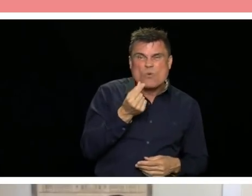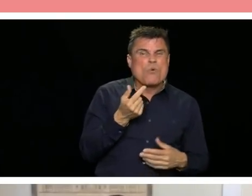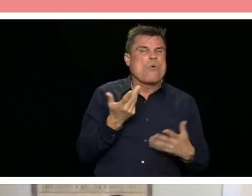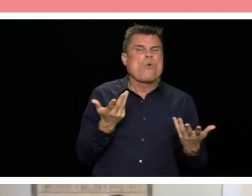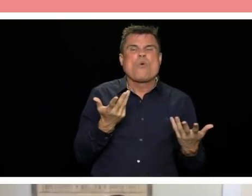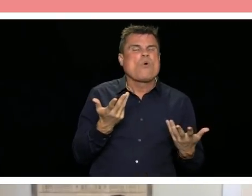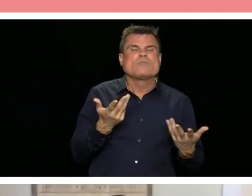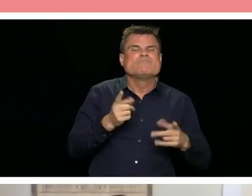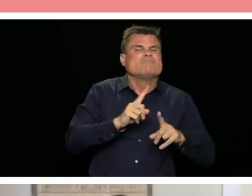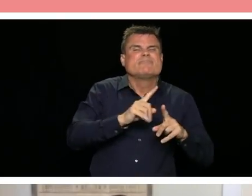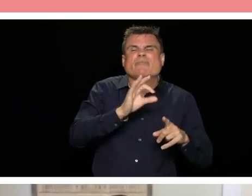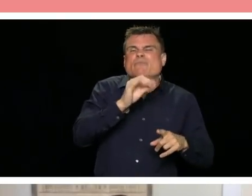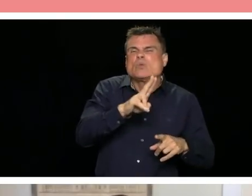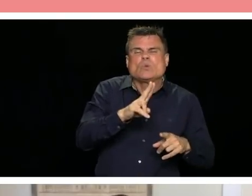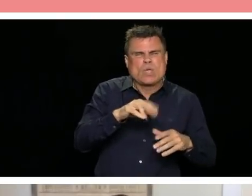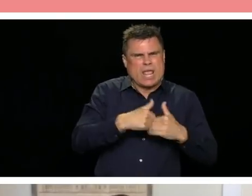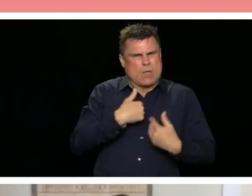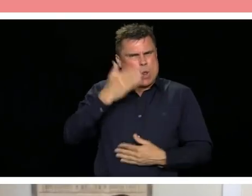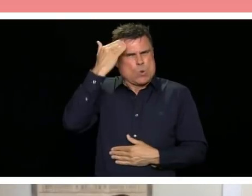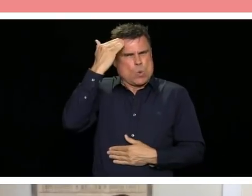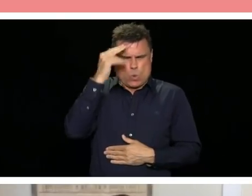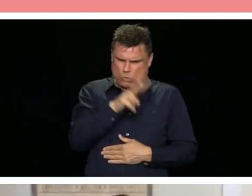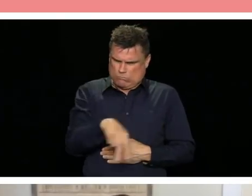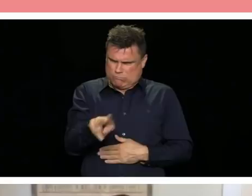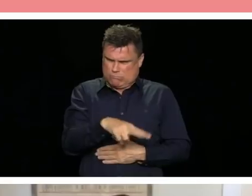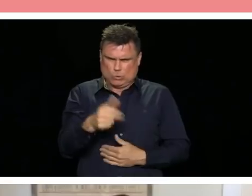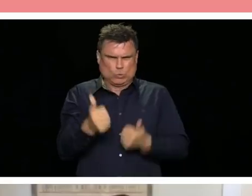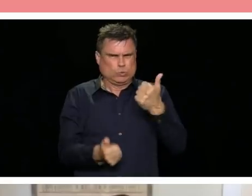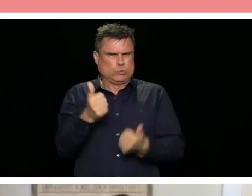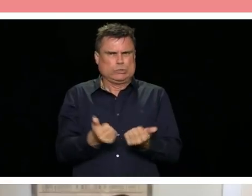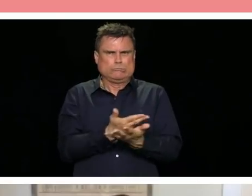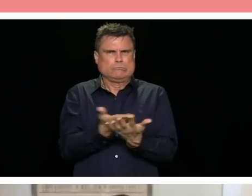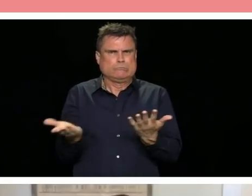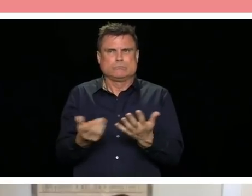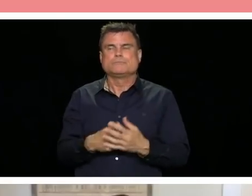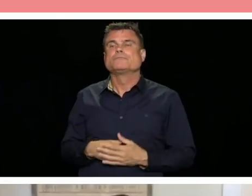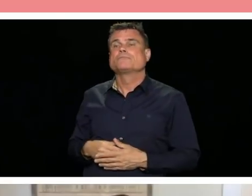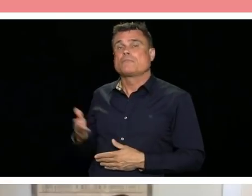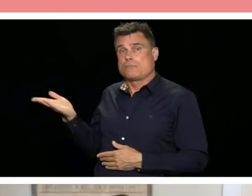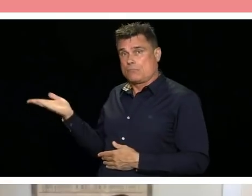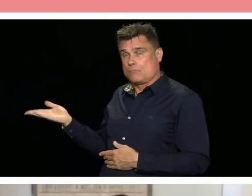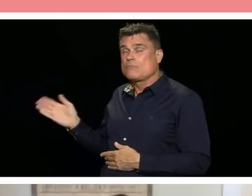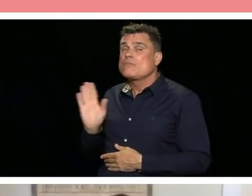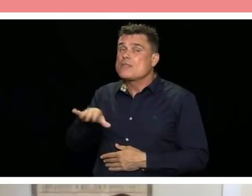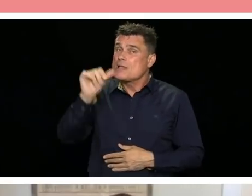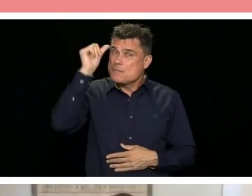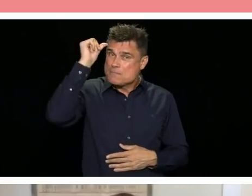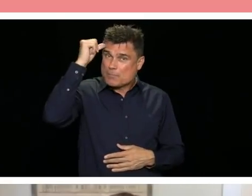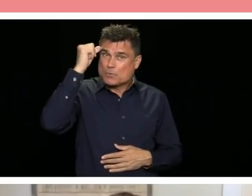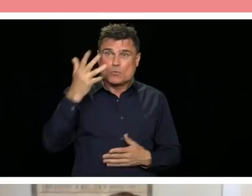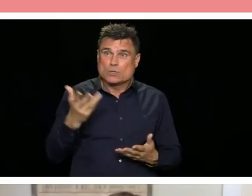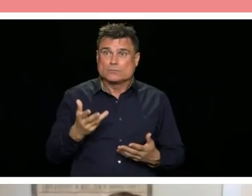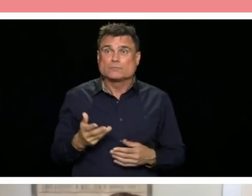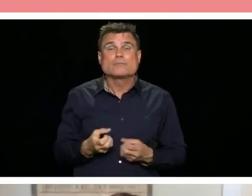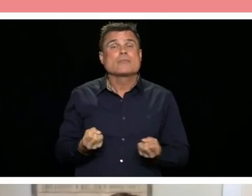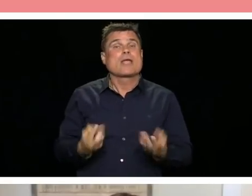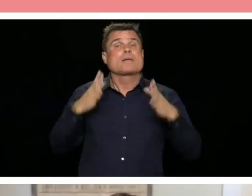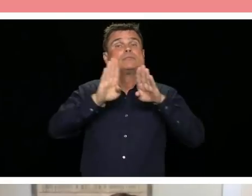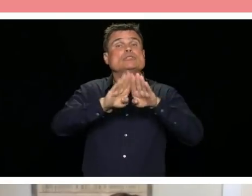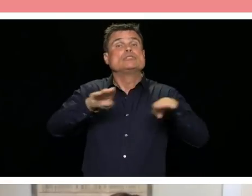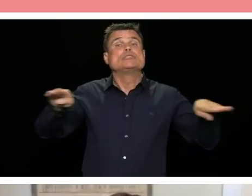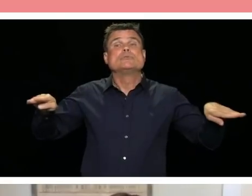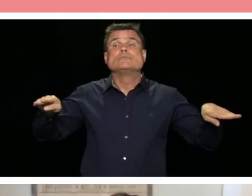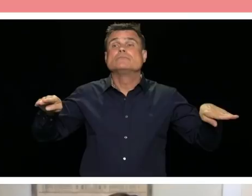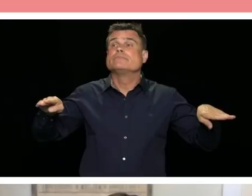Not only is the infection rate much lower, but the symptoms are much milder. So it is going to be difficult